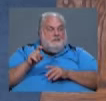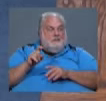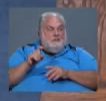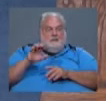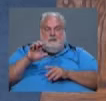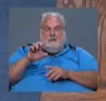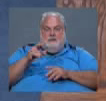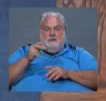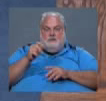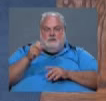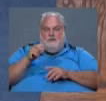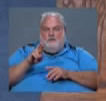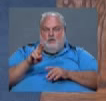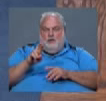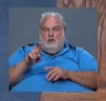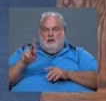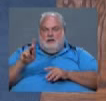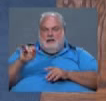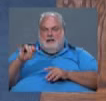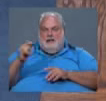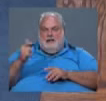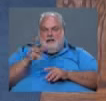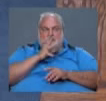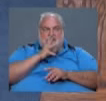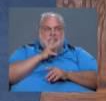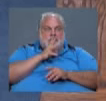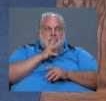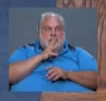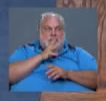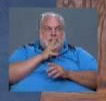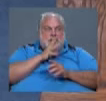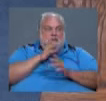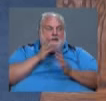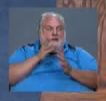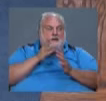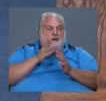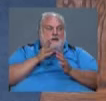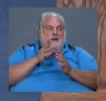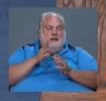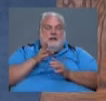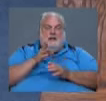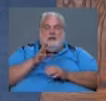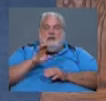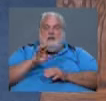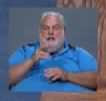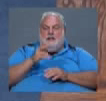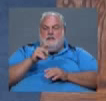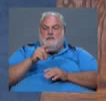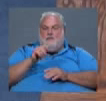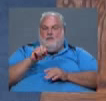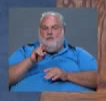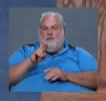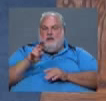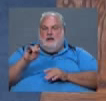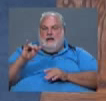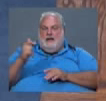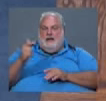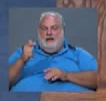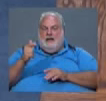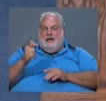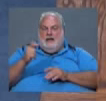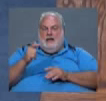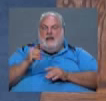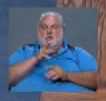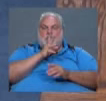Christopher King spoke. Were they in opposition? Christopher King addressed the commission